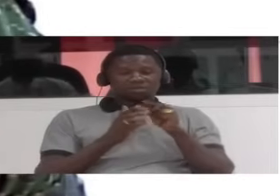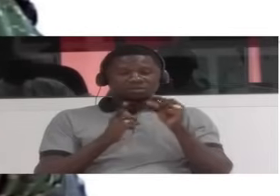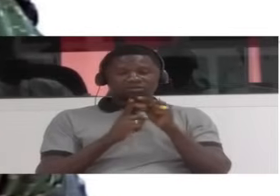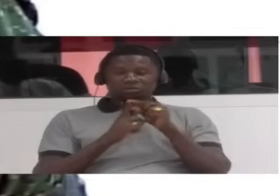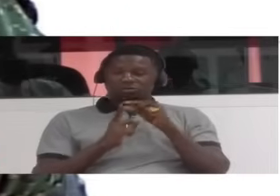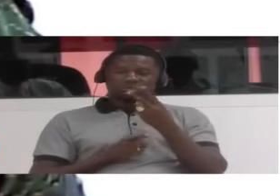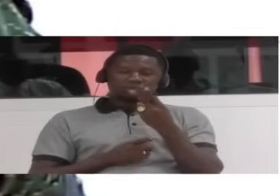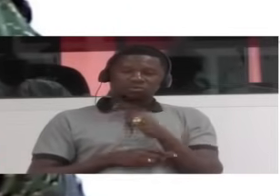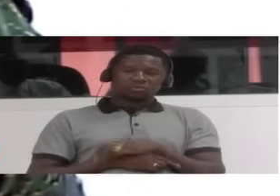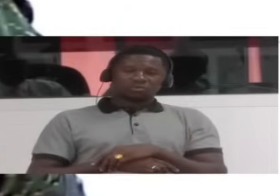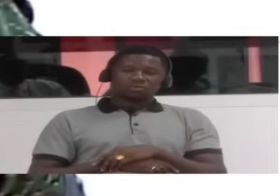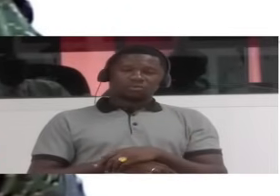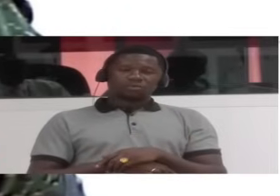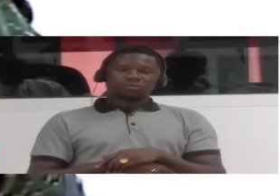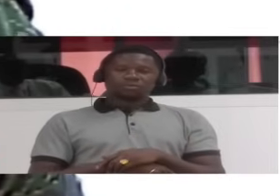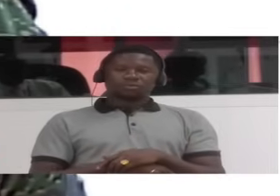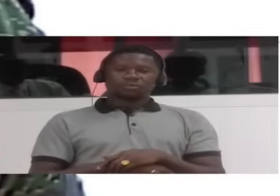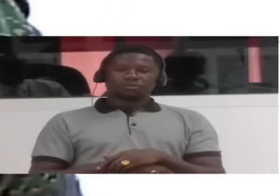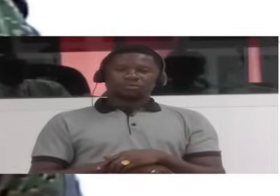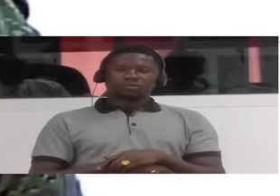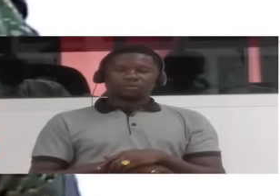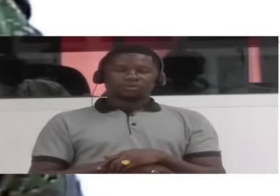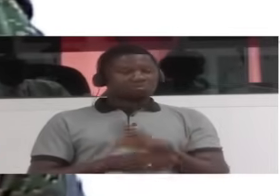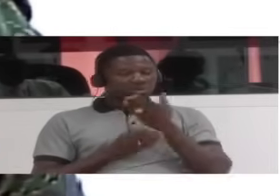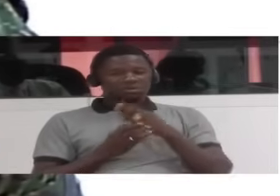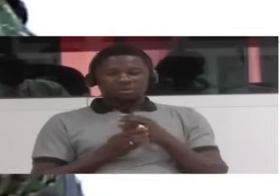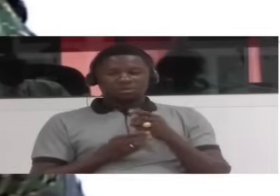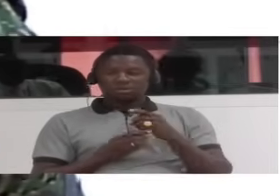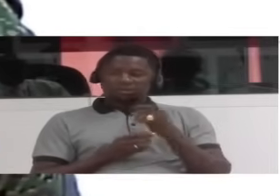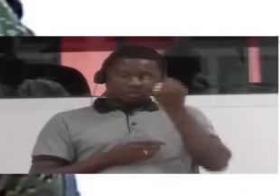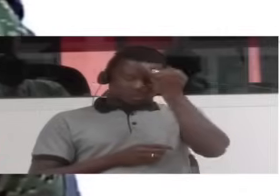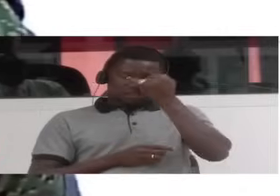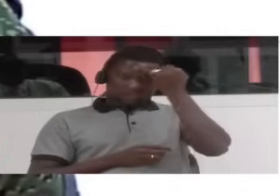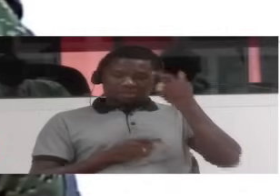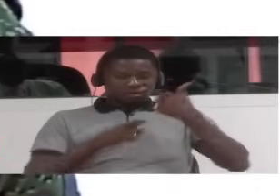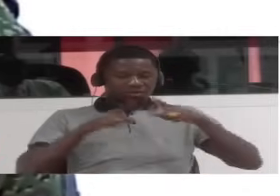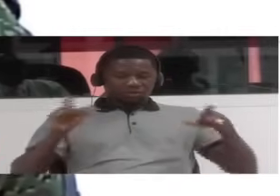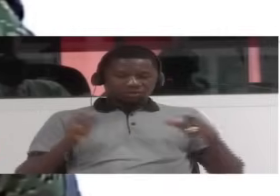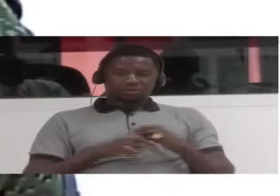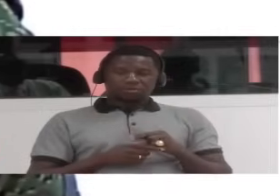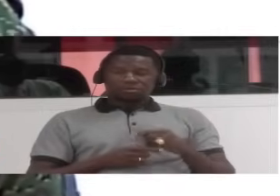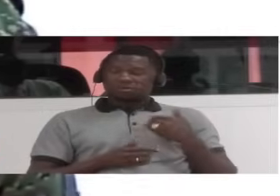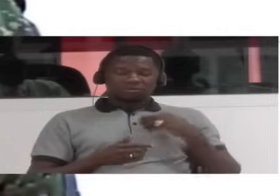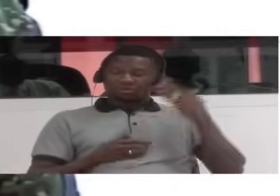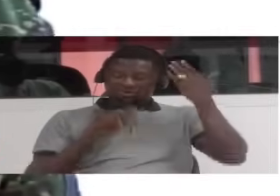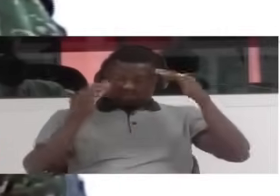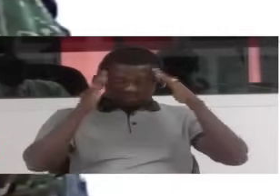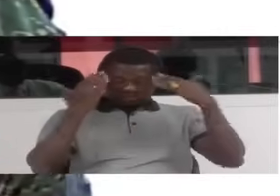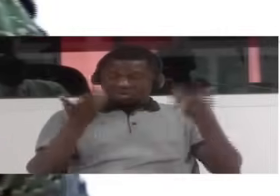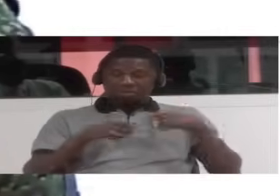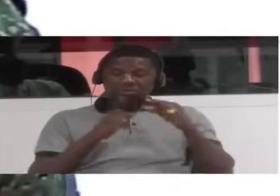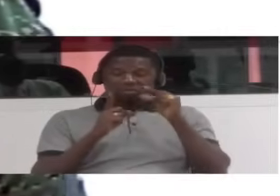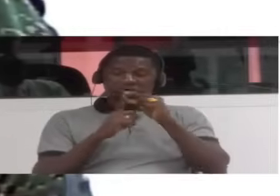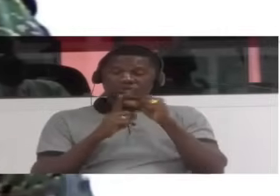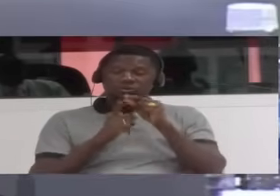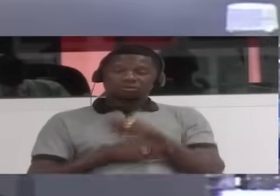I think this may be Italian language, I don't know. I have never come across these words.